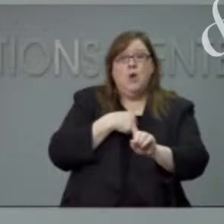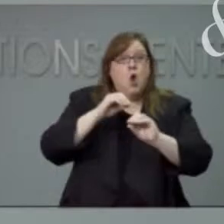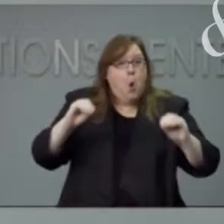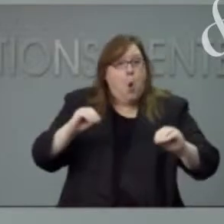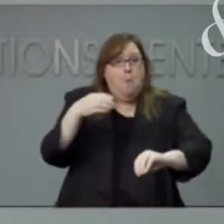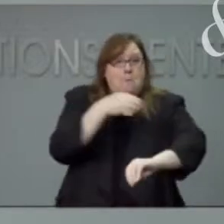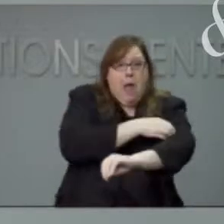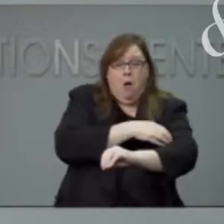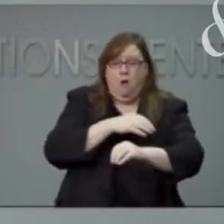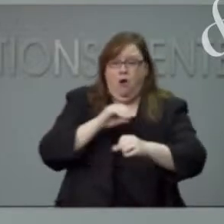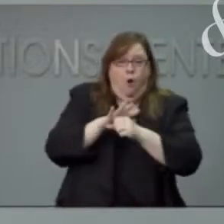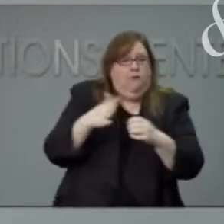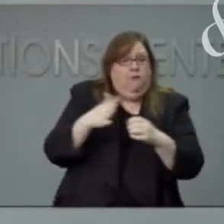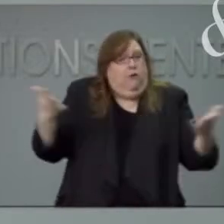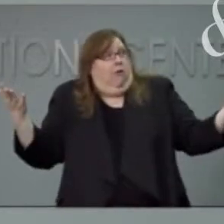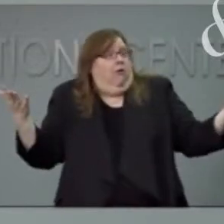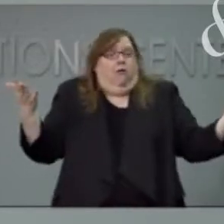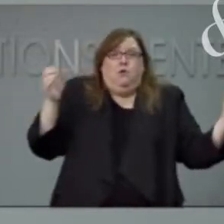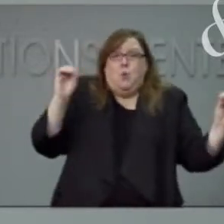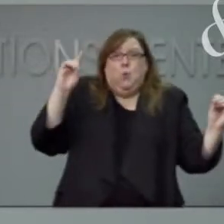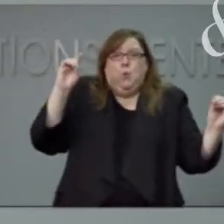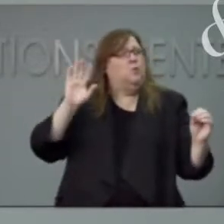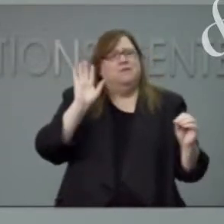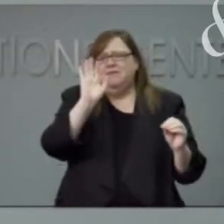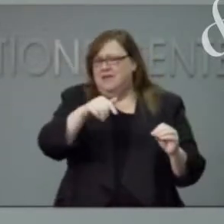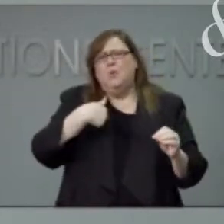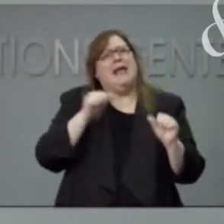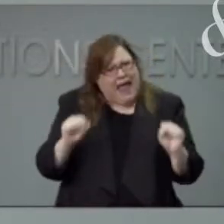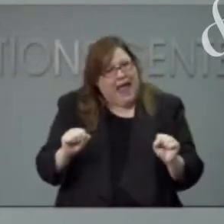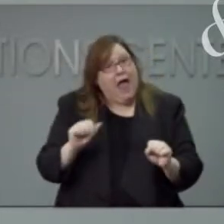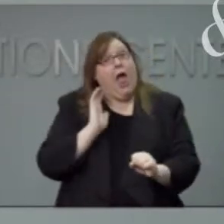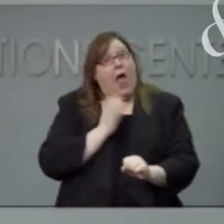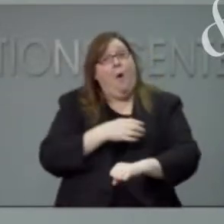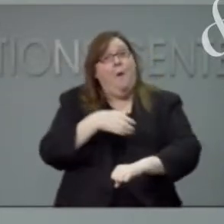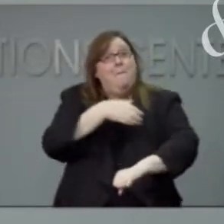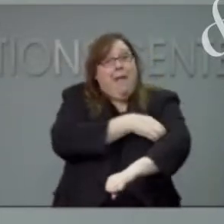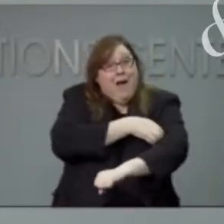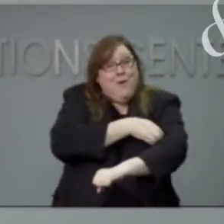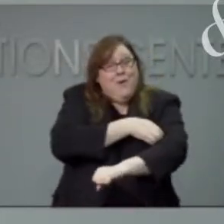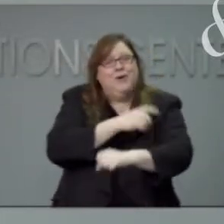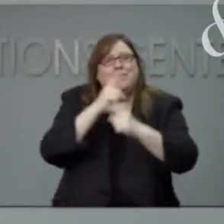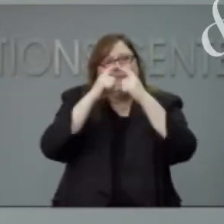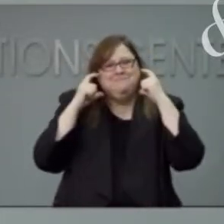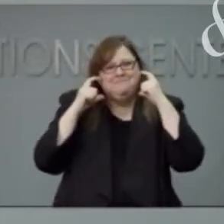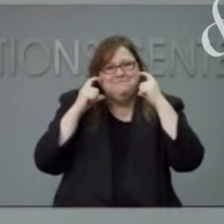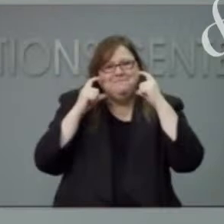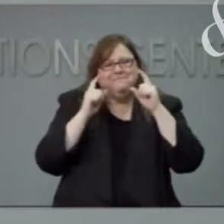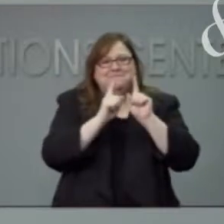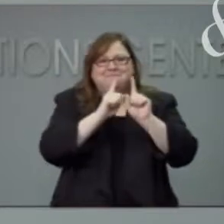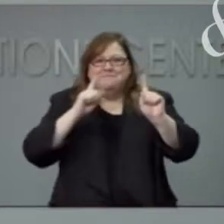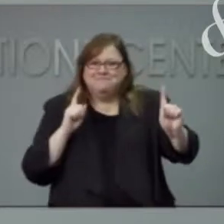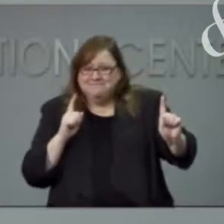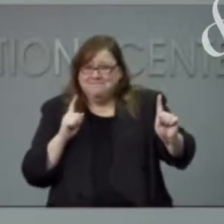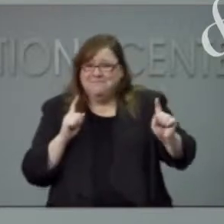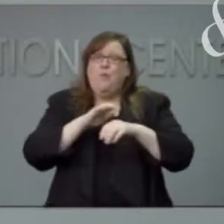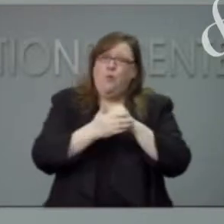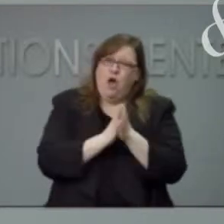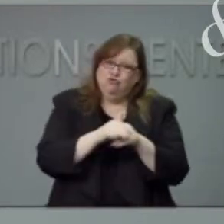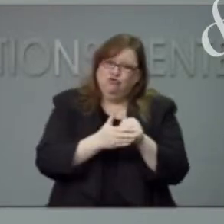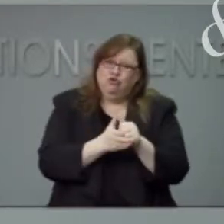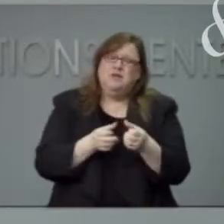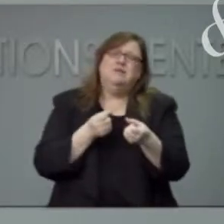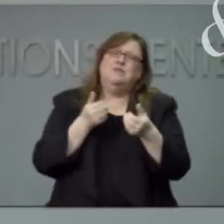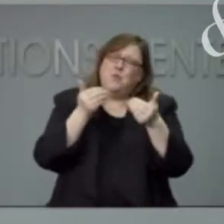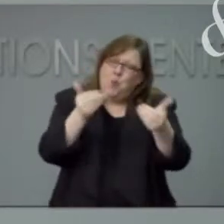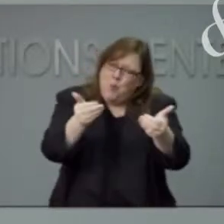the spread and support North Carolina's recovery. Just wear, wait, and wash, and whatever your reason, get behind the mask.